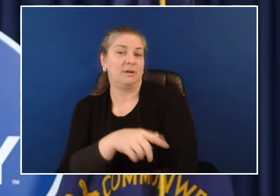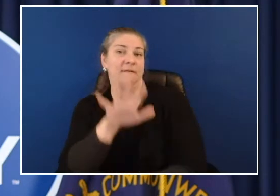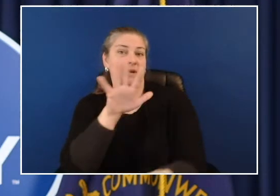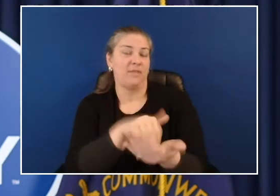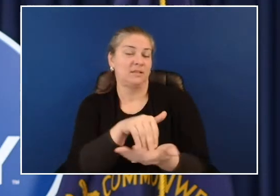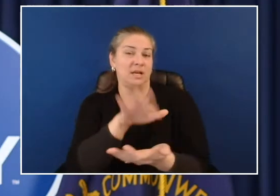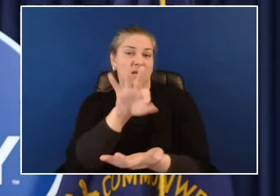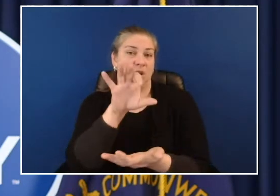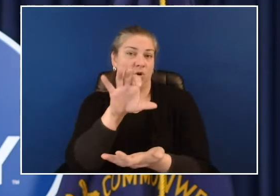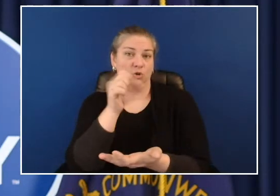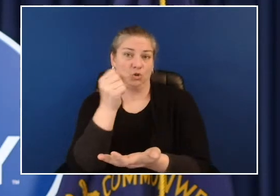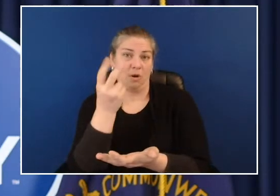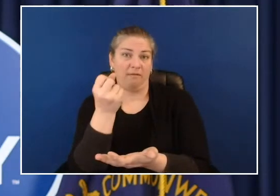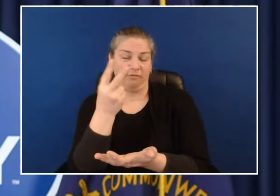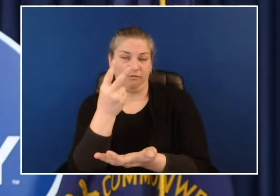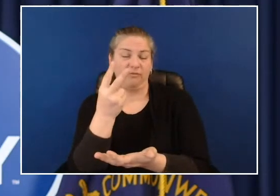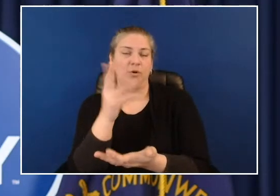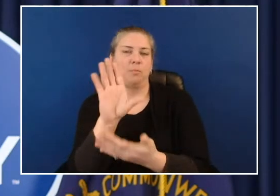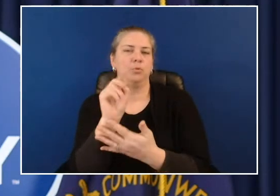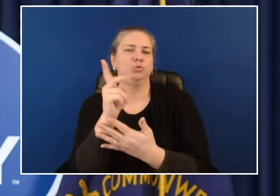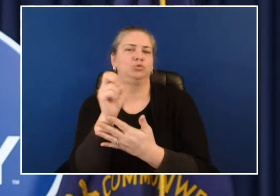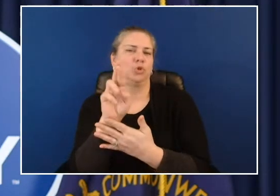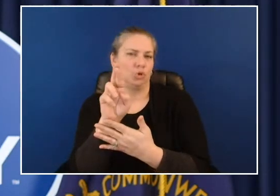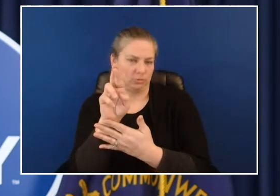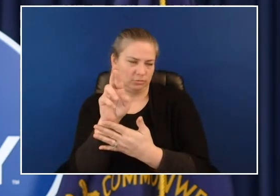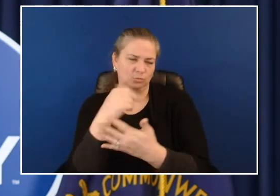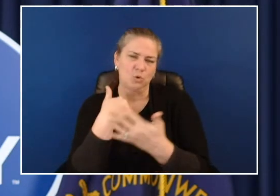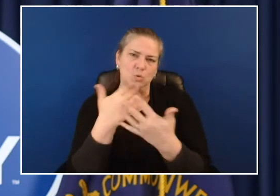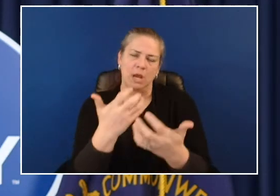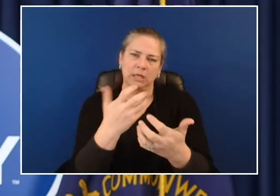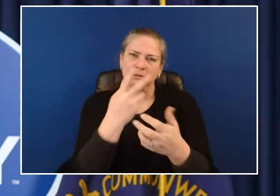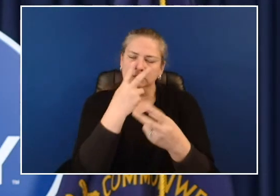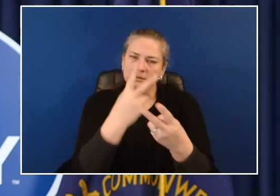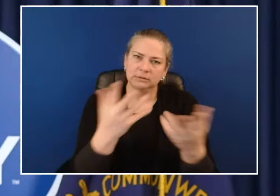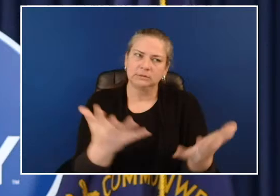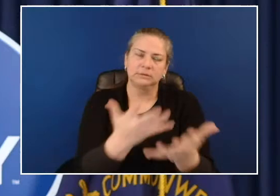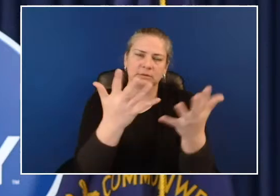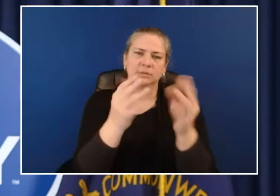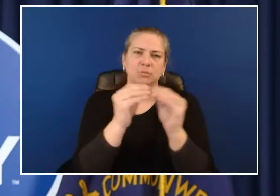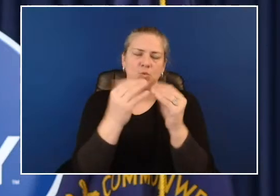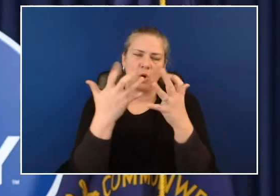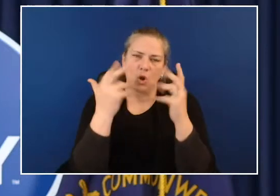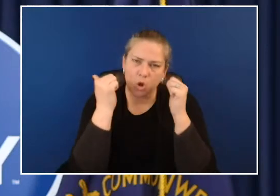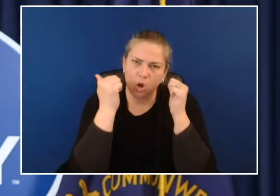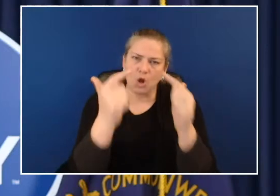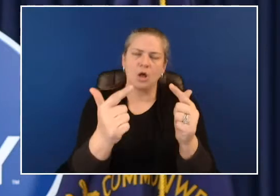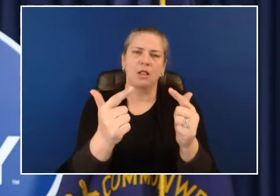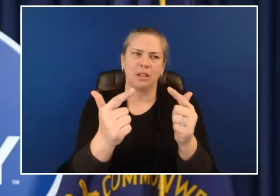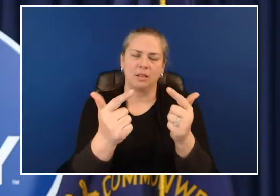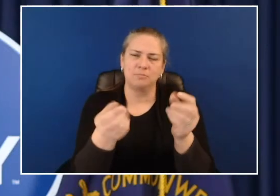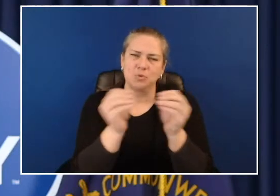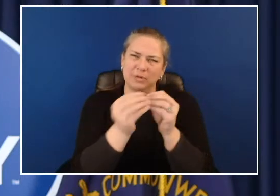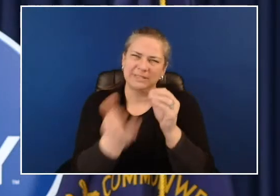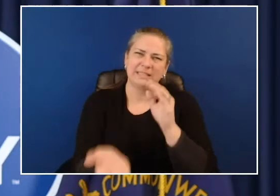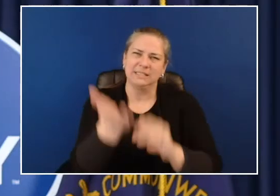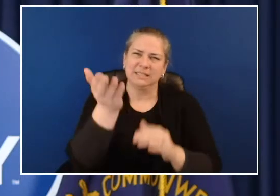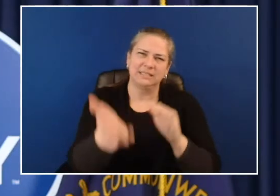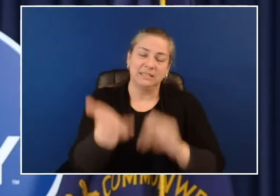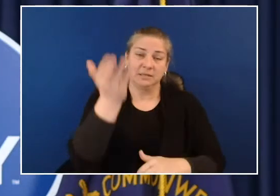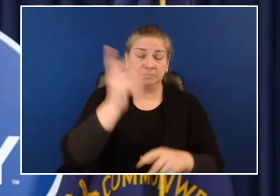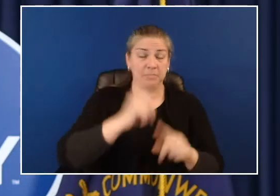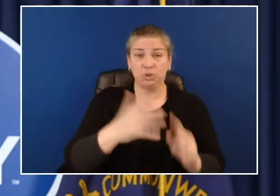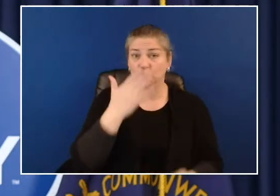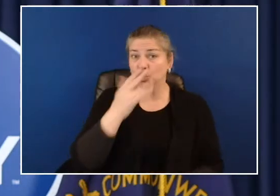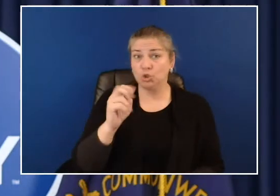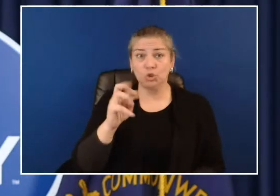5,912 getting boosted. We would like to see all of those numbers be a little bit better. The good news, we've